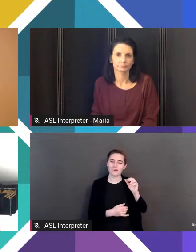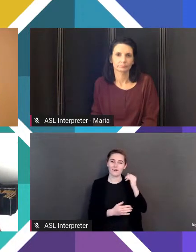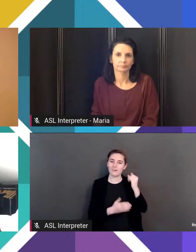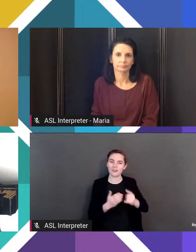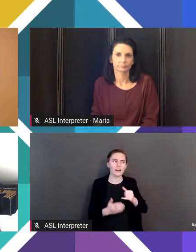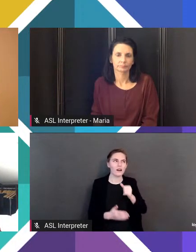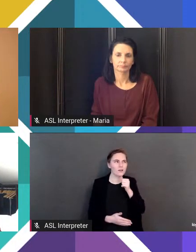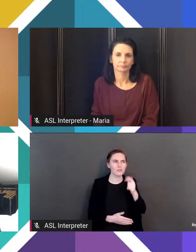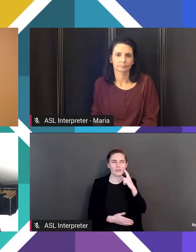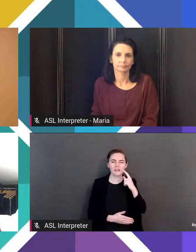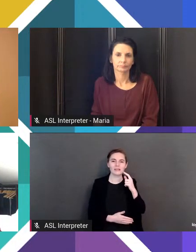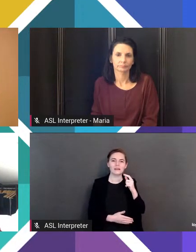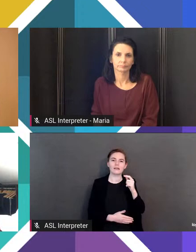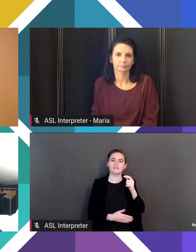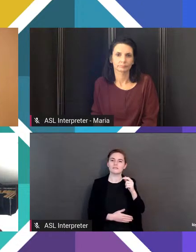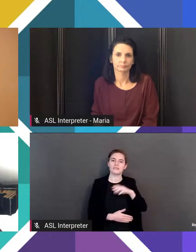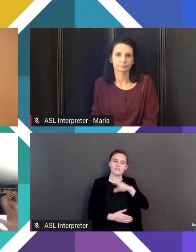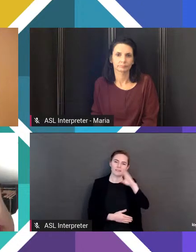be,